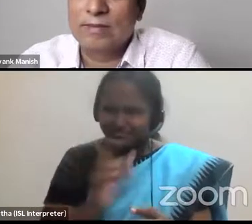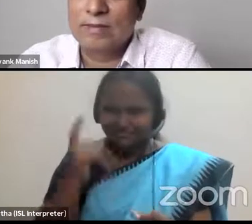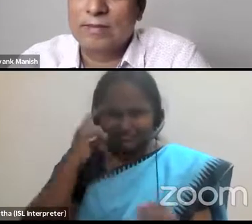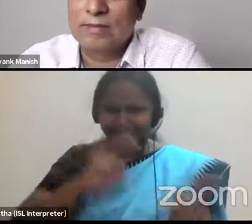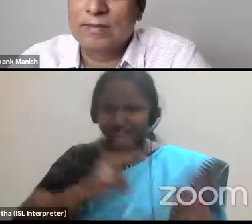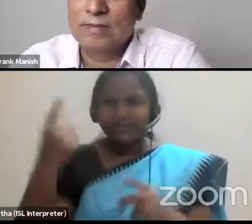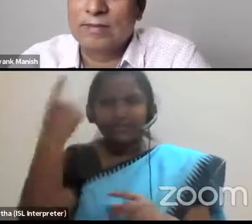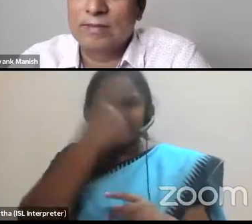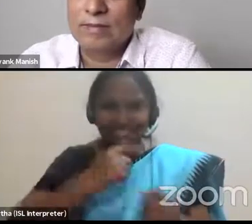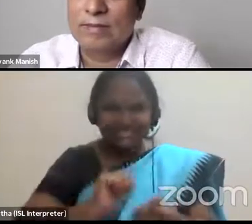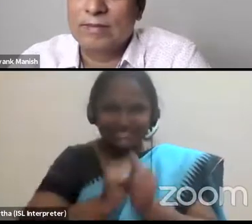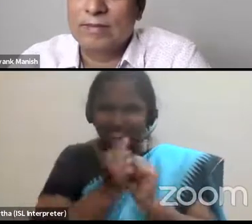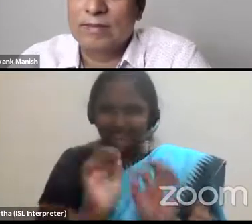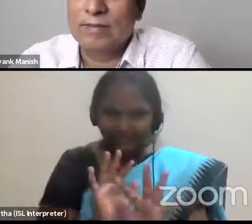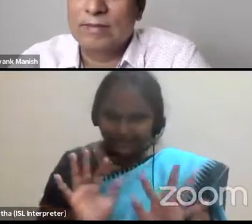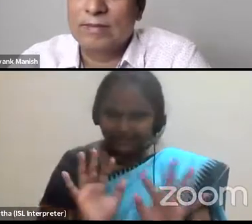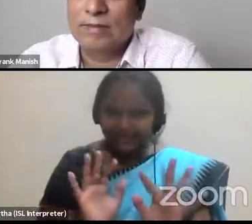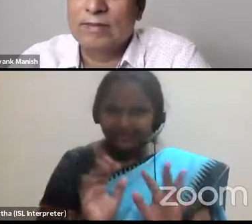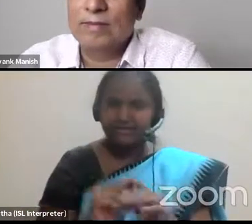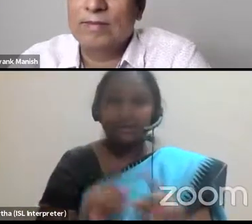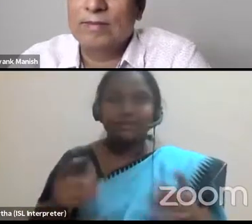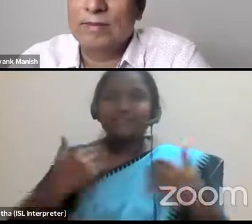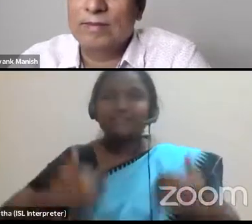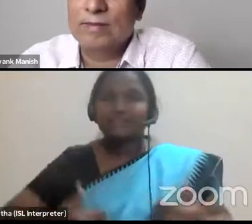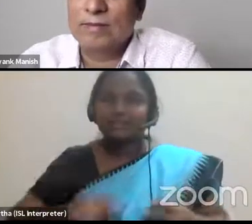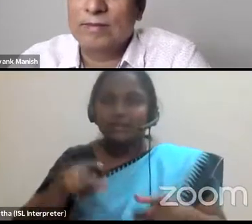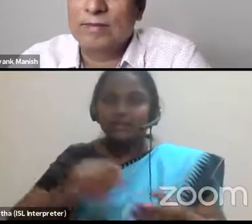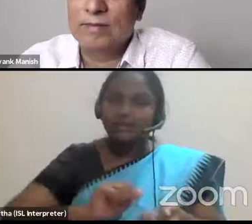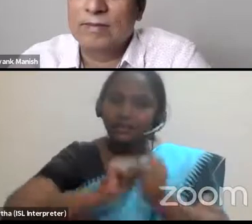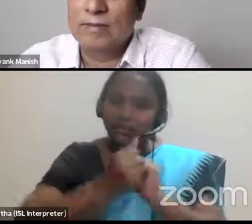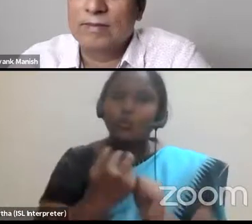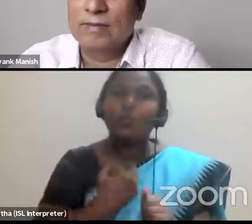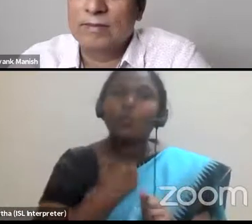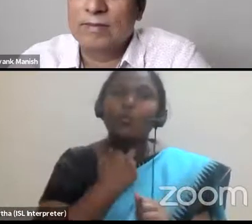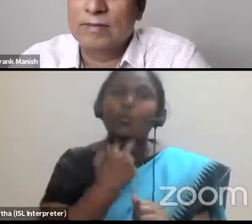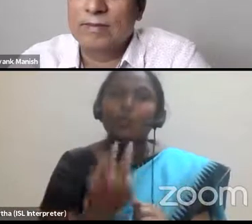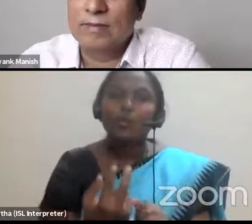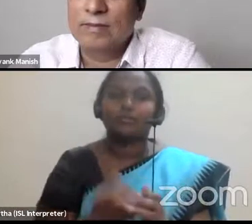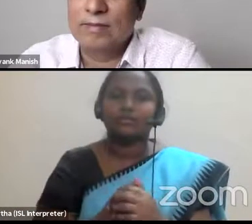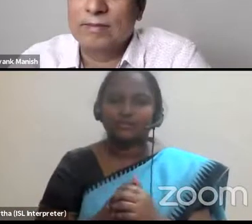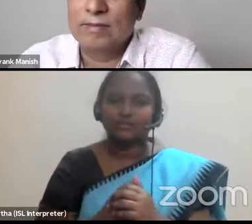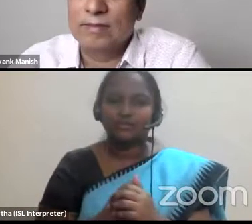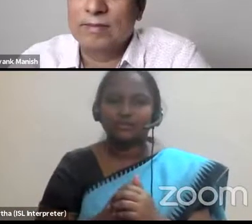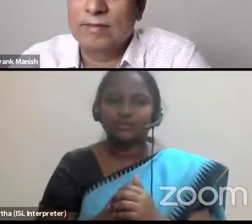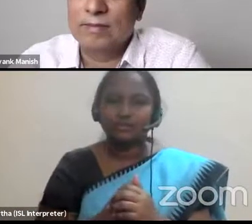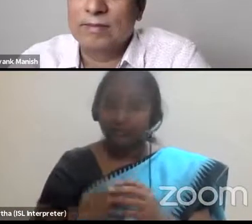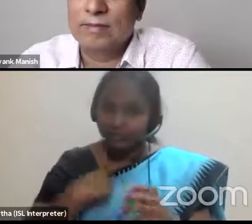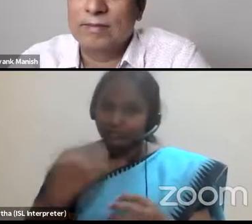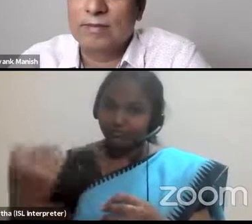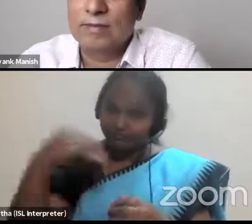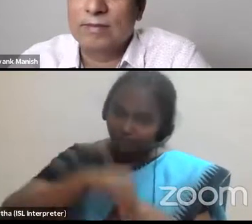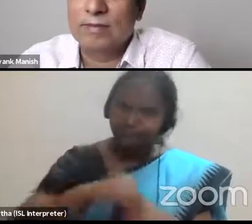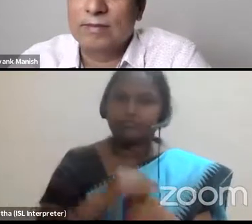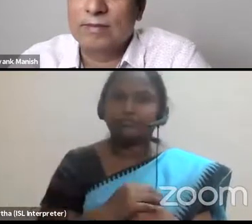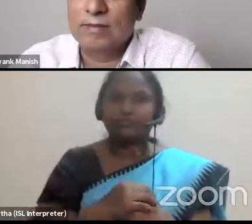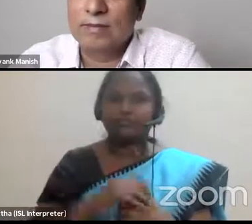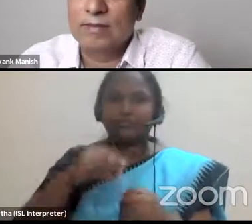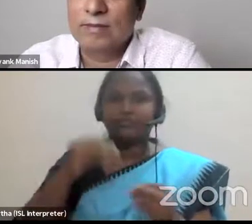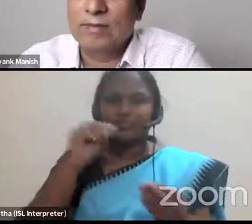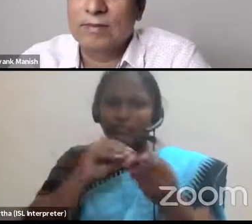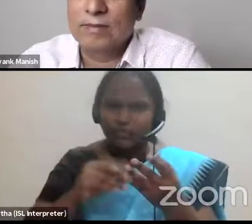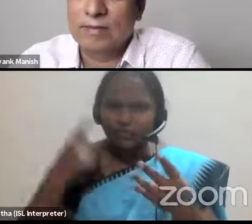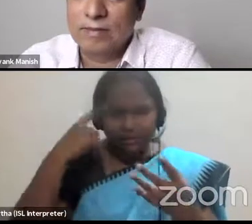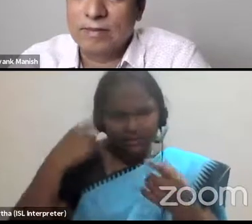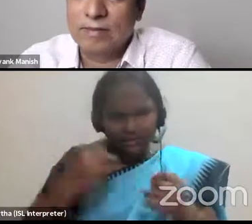the face, right? Transforming the gesture, but it's also transforming the voice. So we could bring in the speech synthesis. So